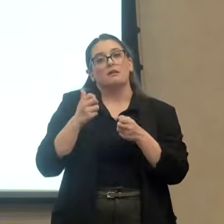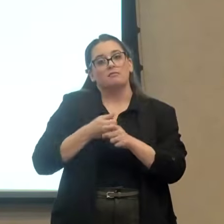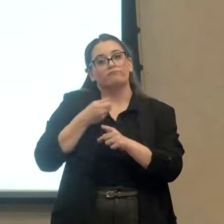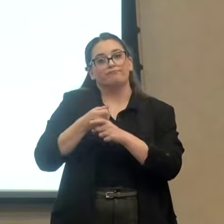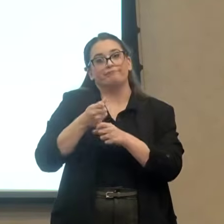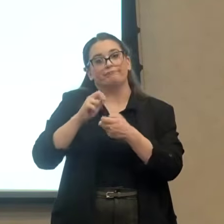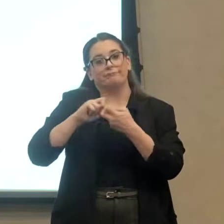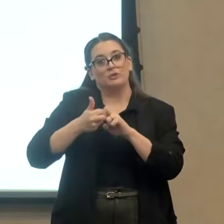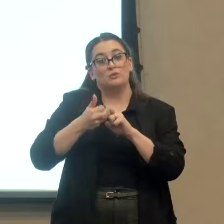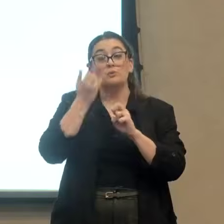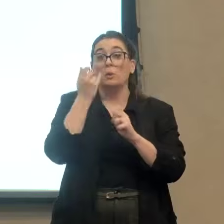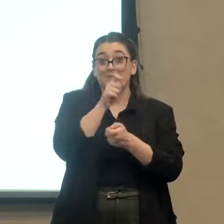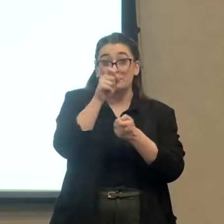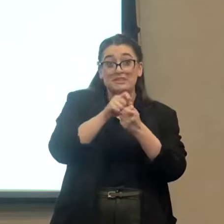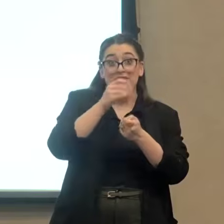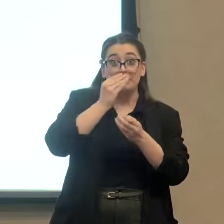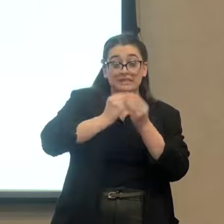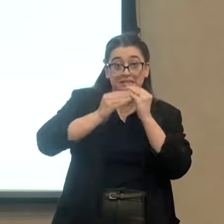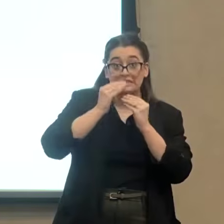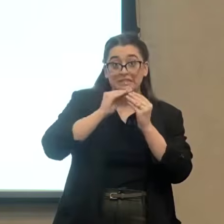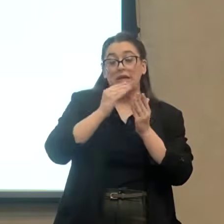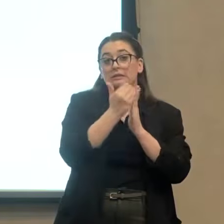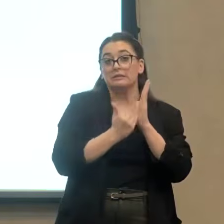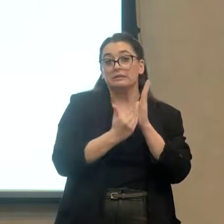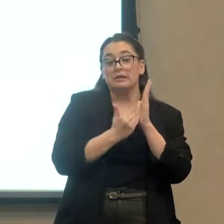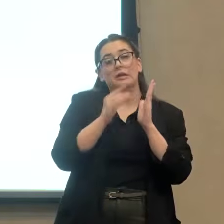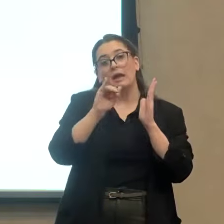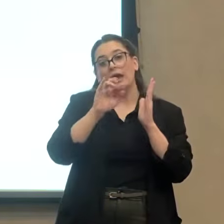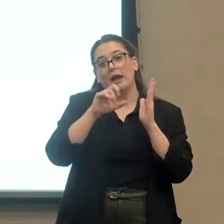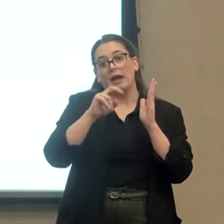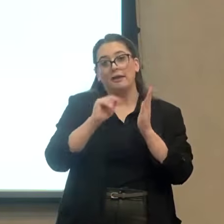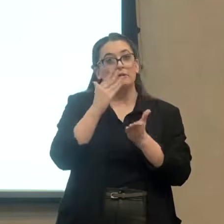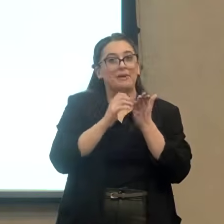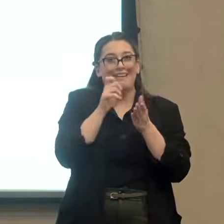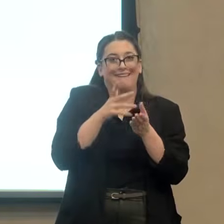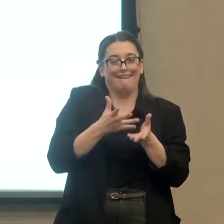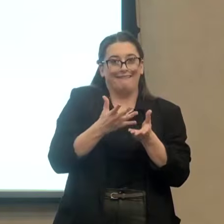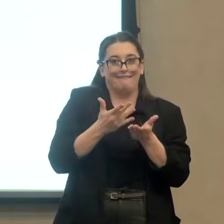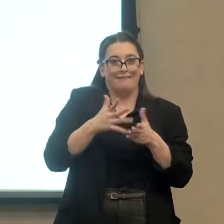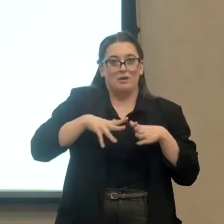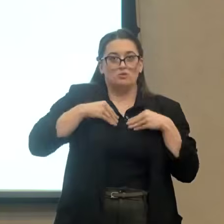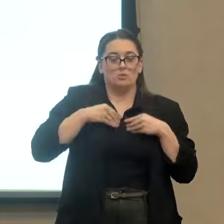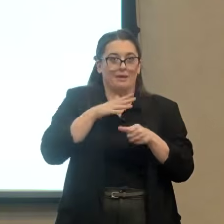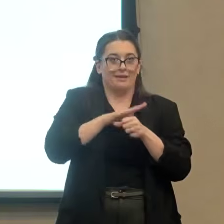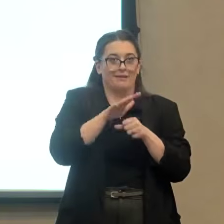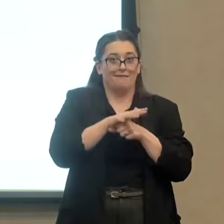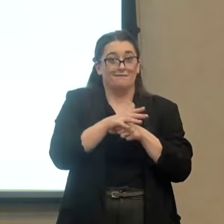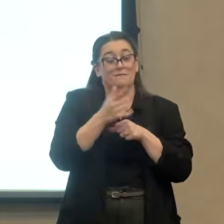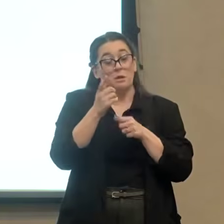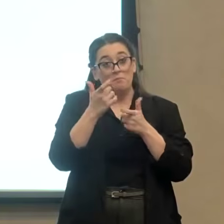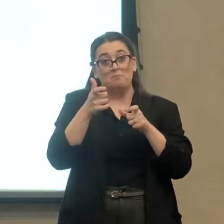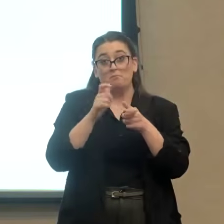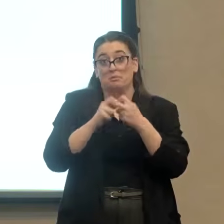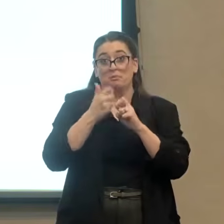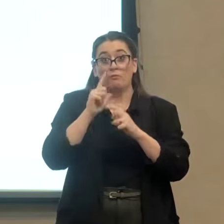certain diets, you may not absorb iron. Iron is probably one of the major causes of fatigue in